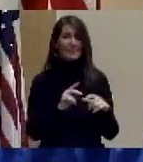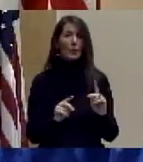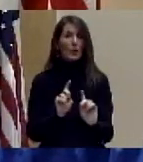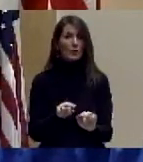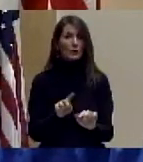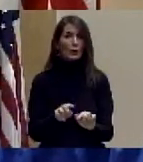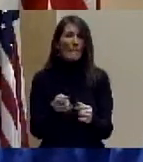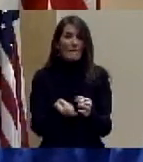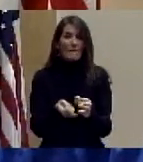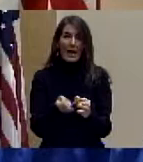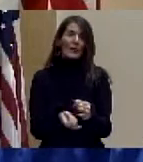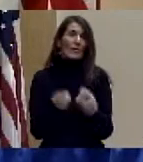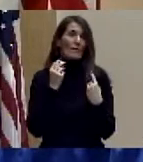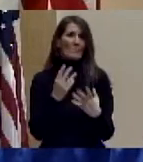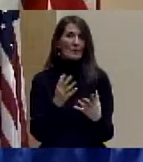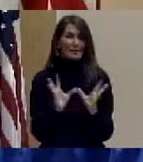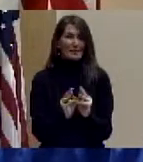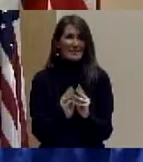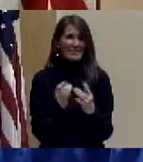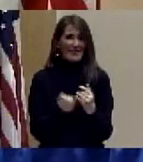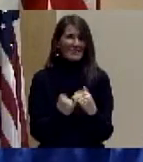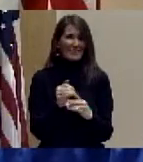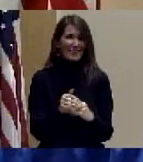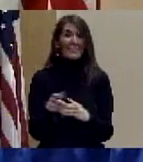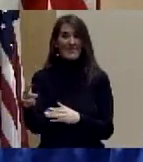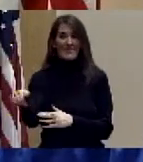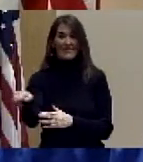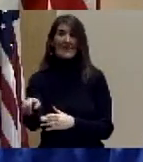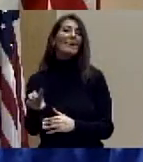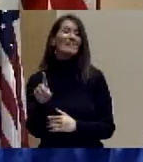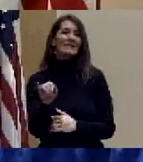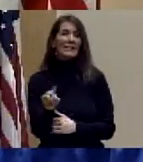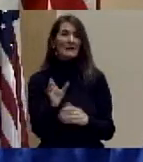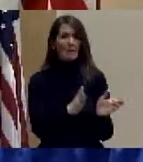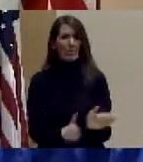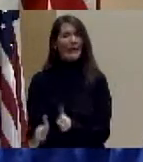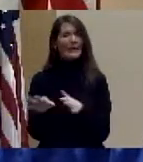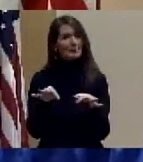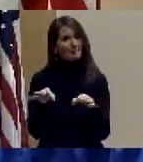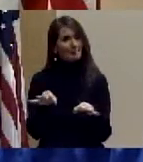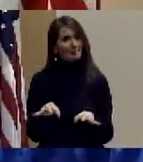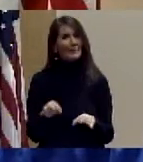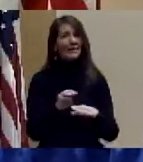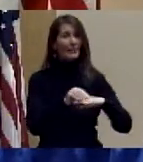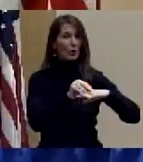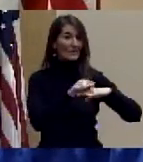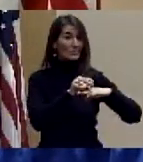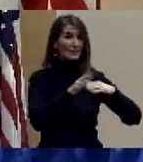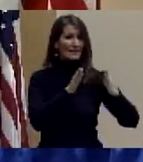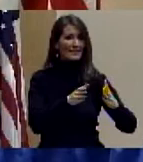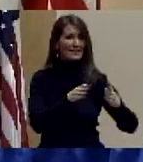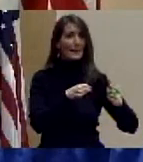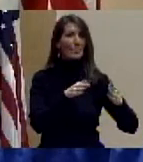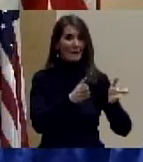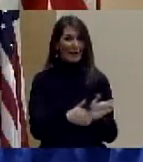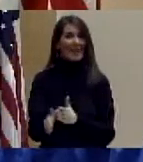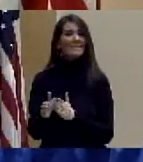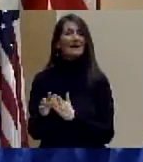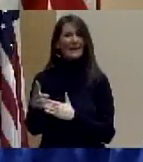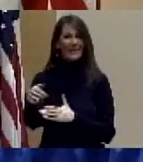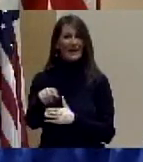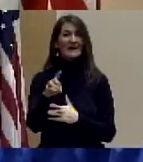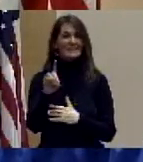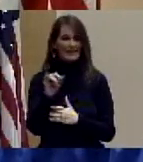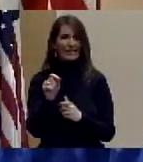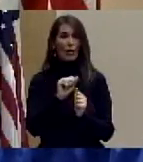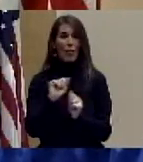meeting on this project, and they gave our plans and our consultants' plans a big collective